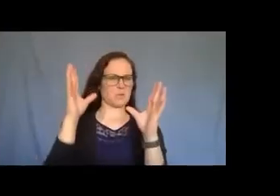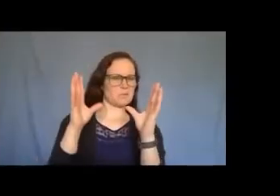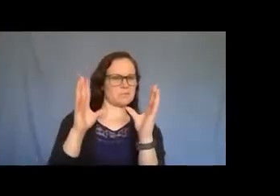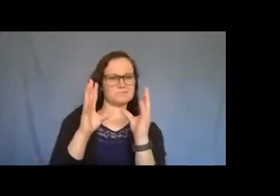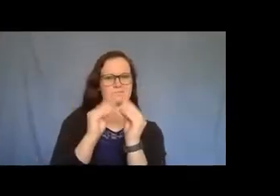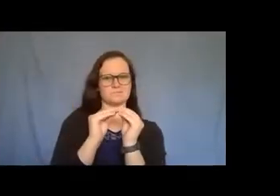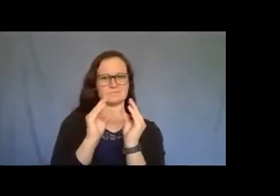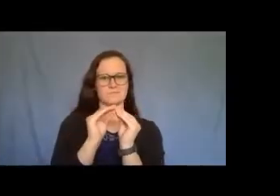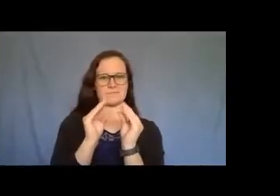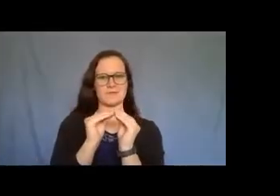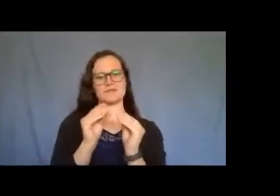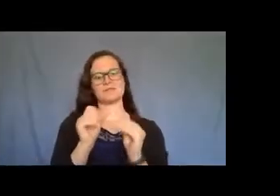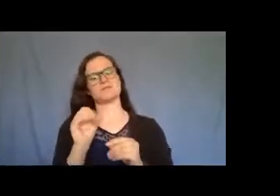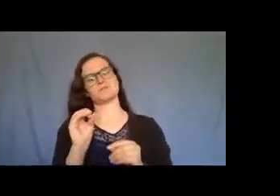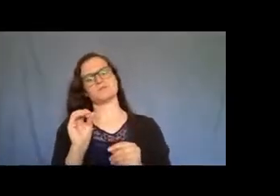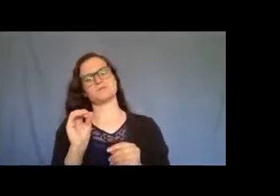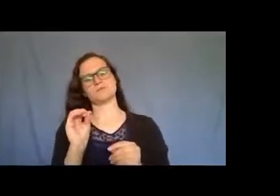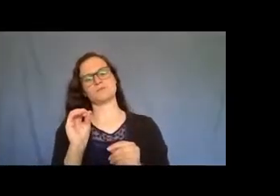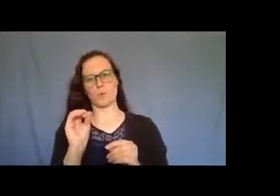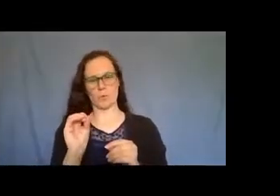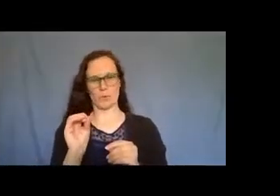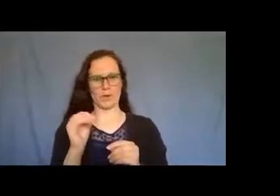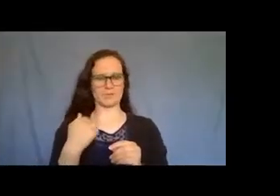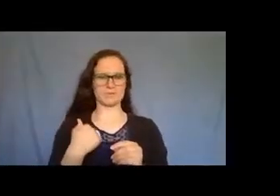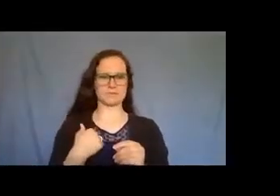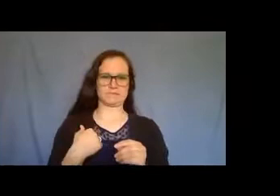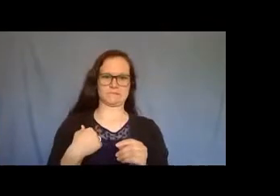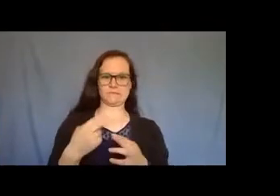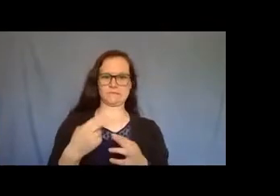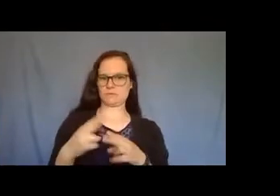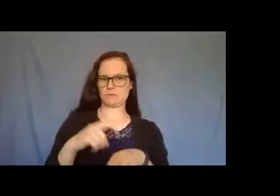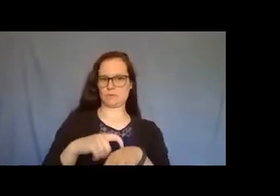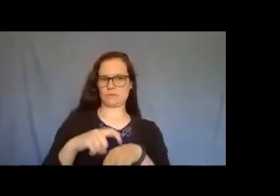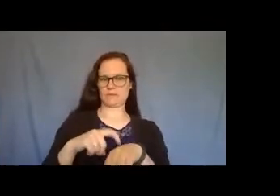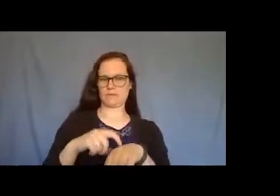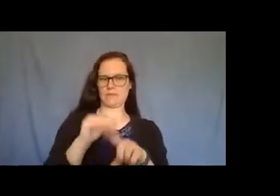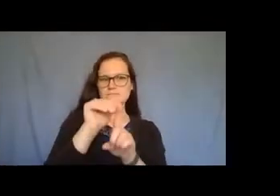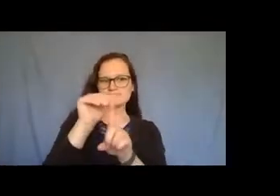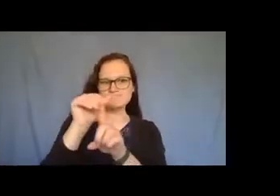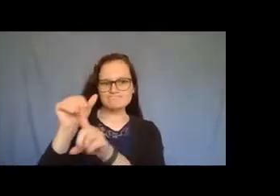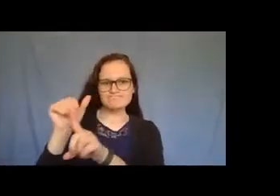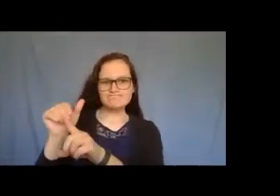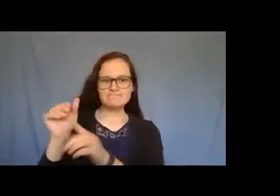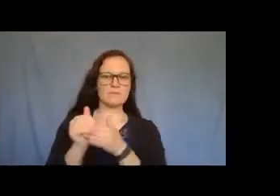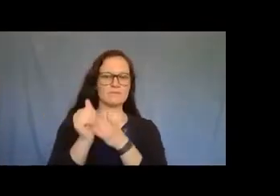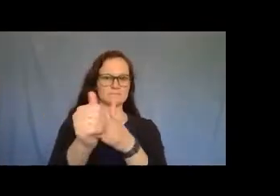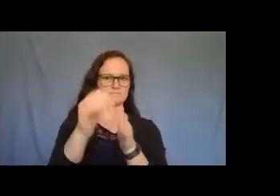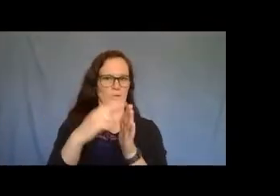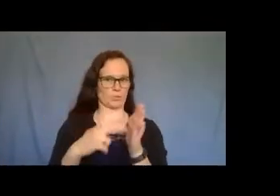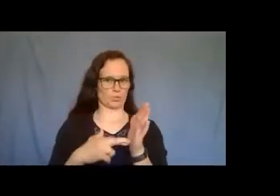our participation guidelines abbreviated so we can get to our wonderful presenters today.